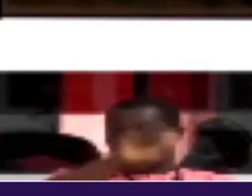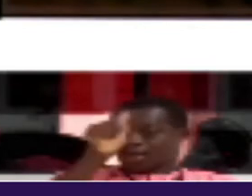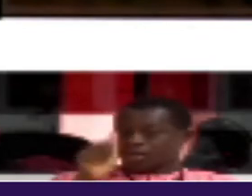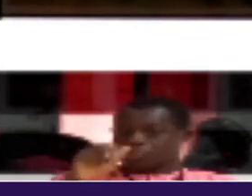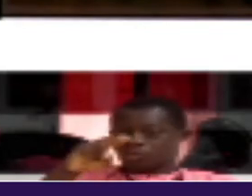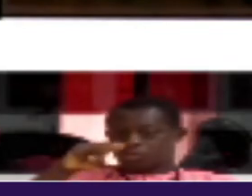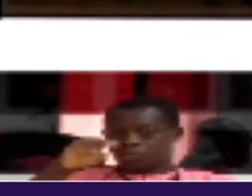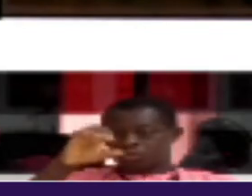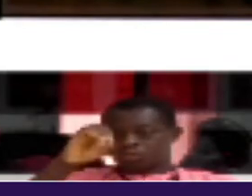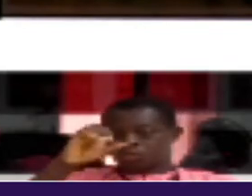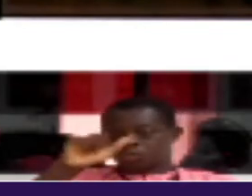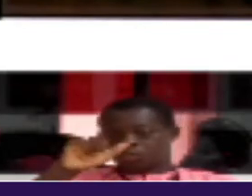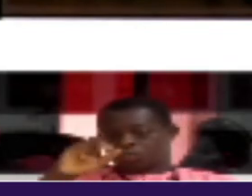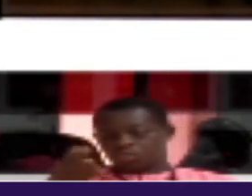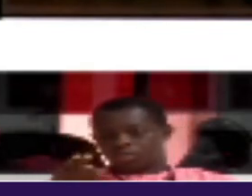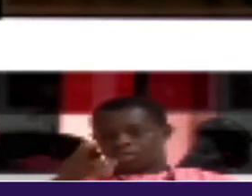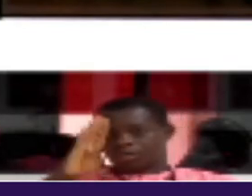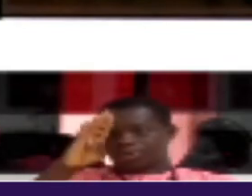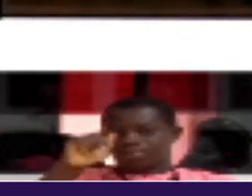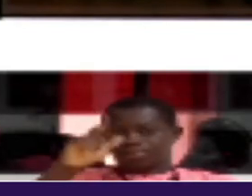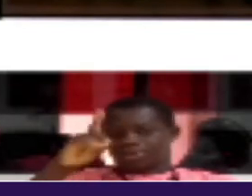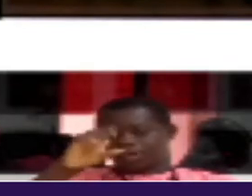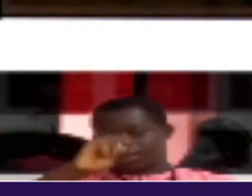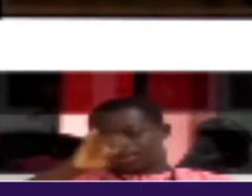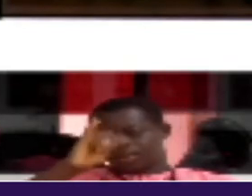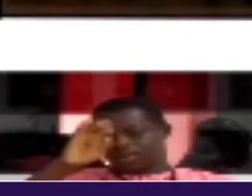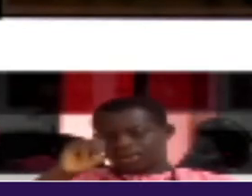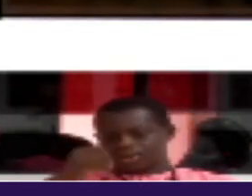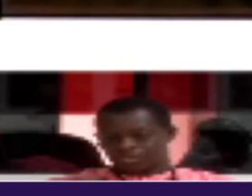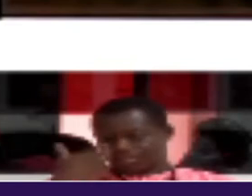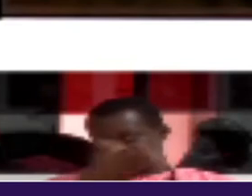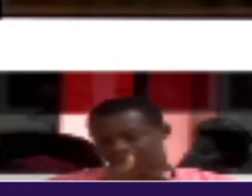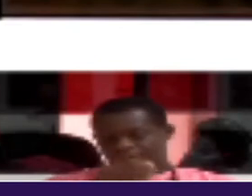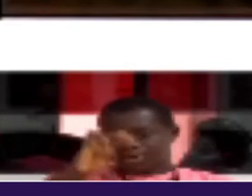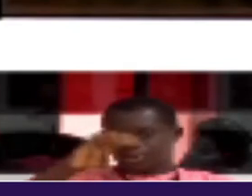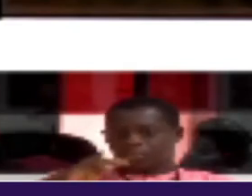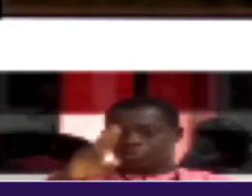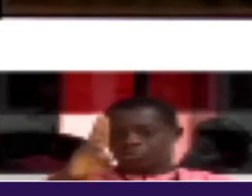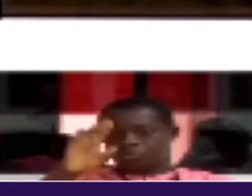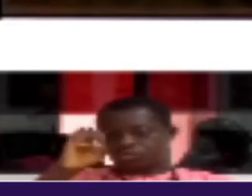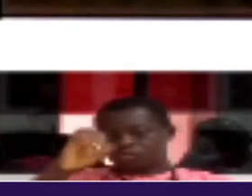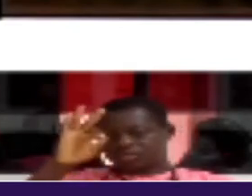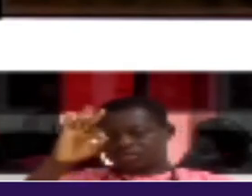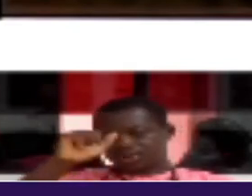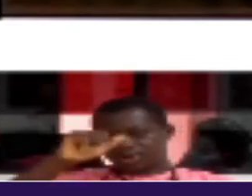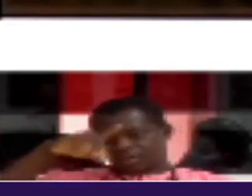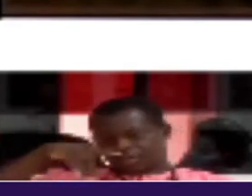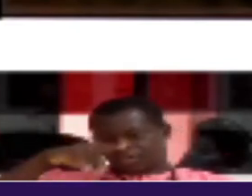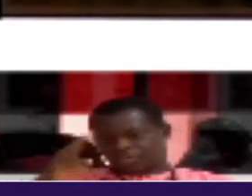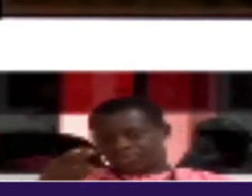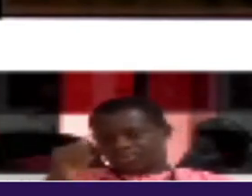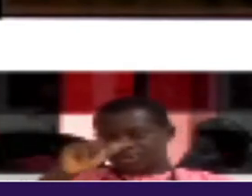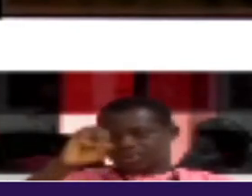Baji was brought in, Mustafa Sane and